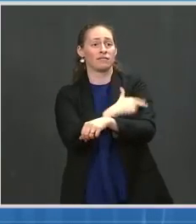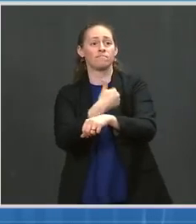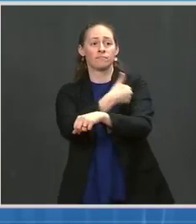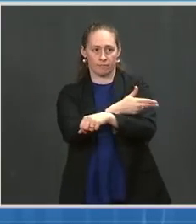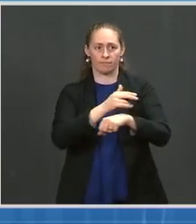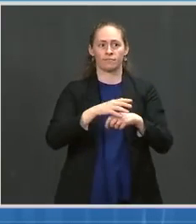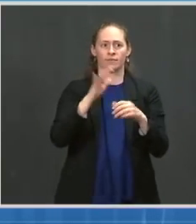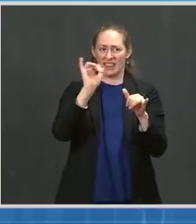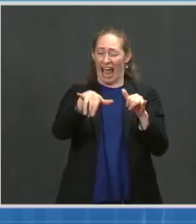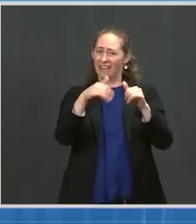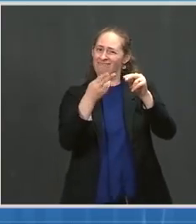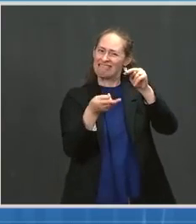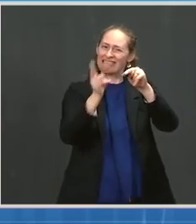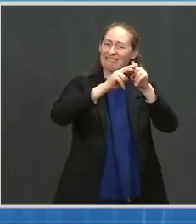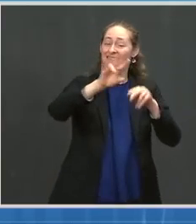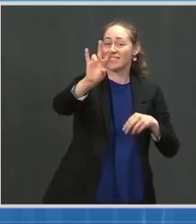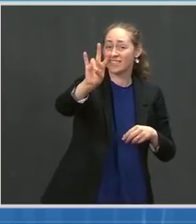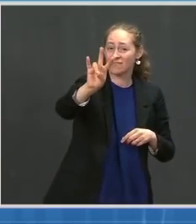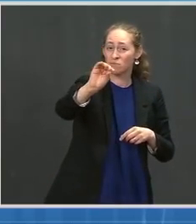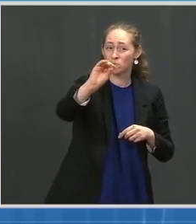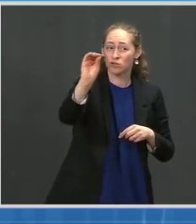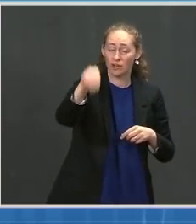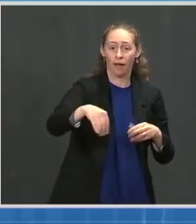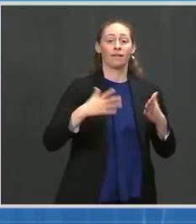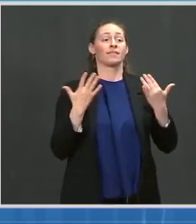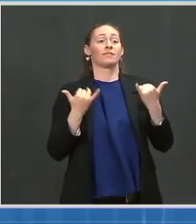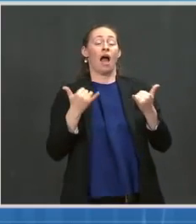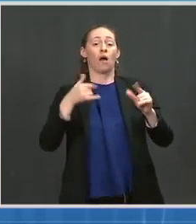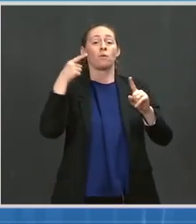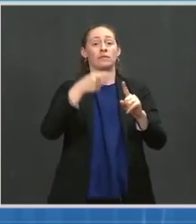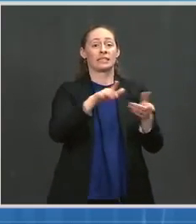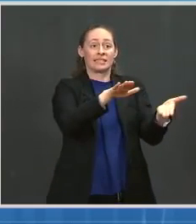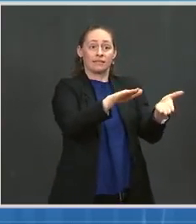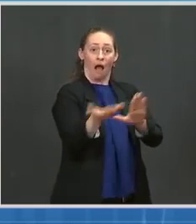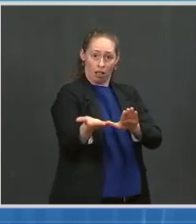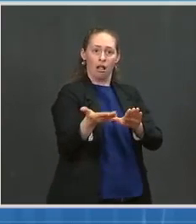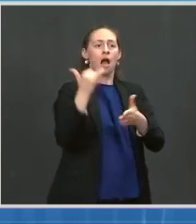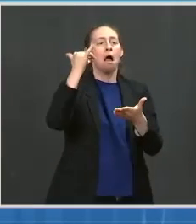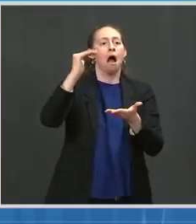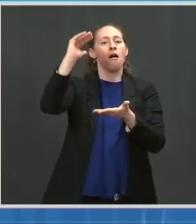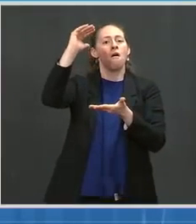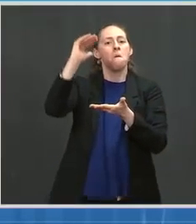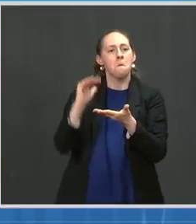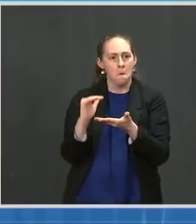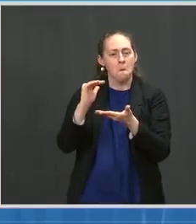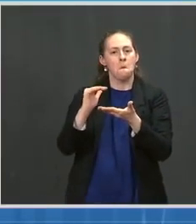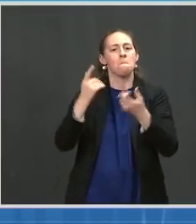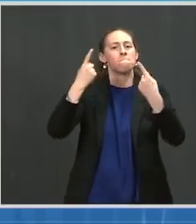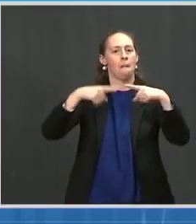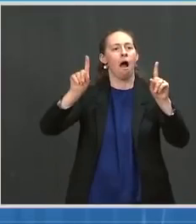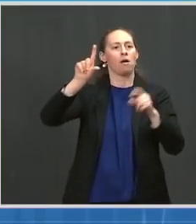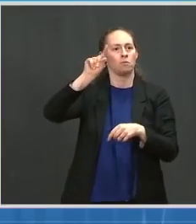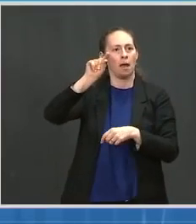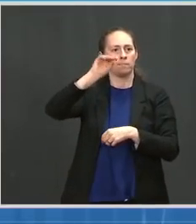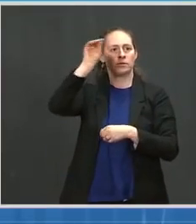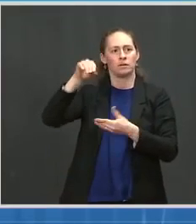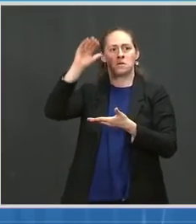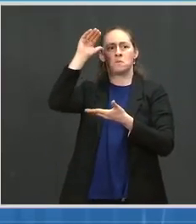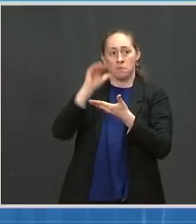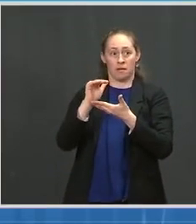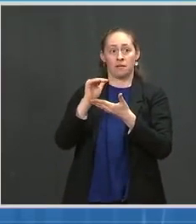period. And deaths have continued to decrease more than 20%, with a 7-day average now of